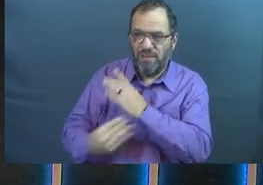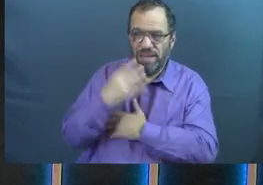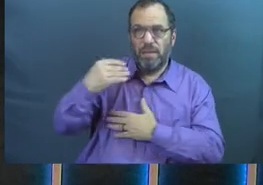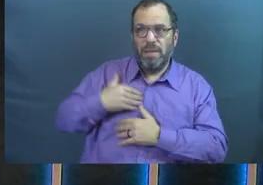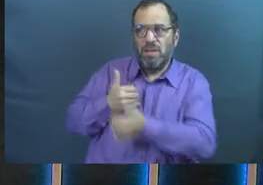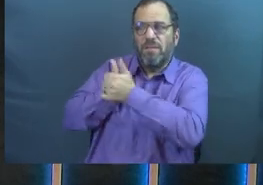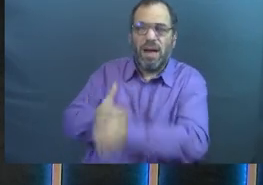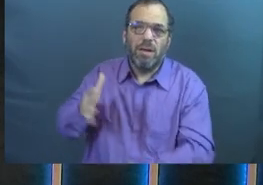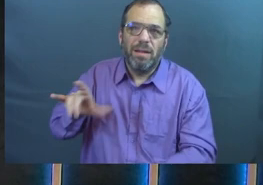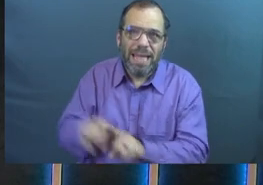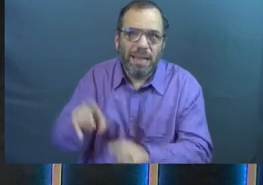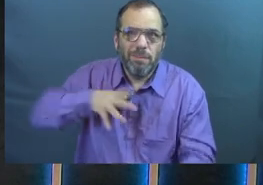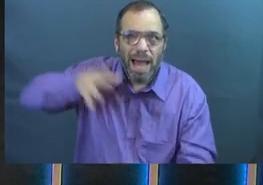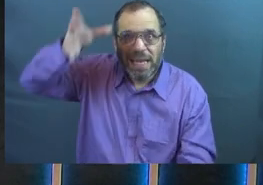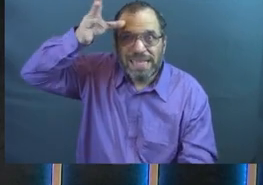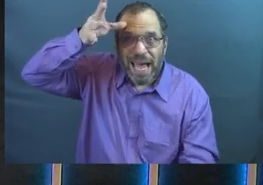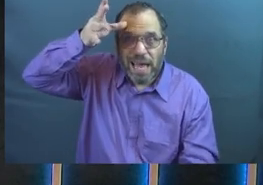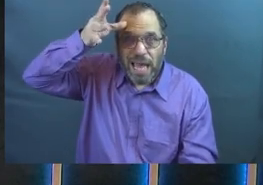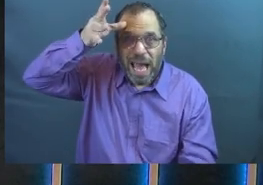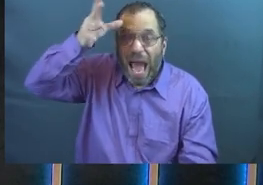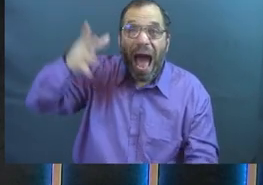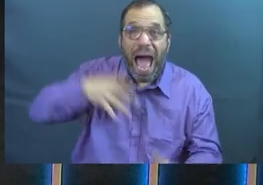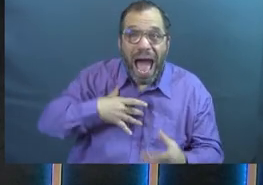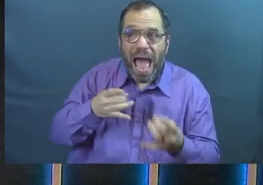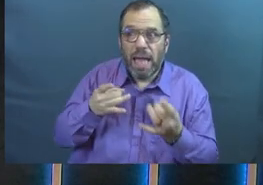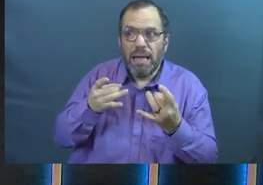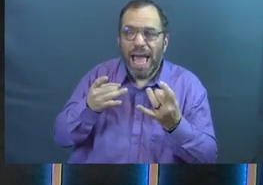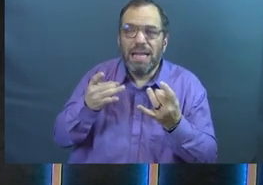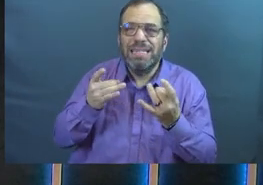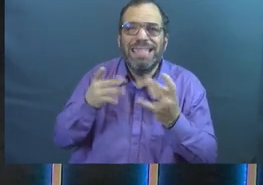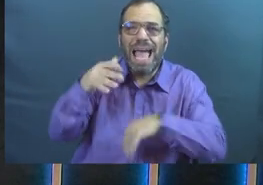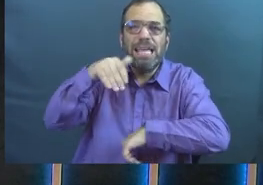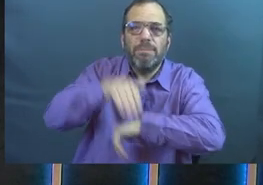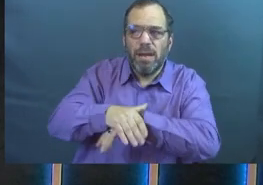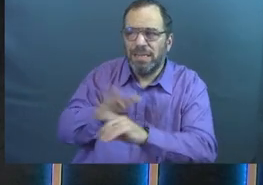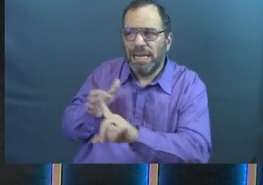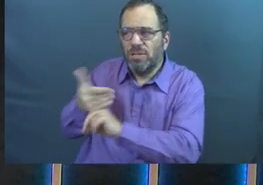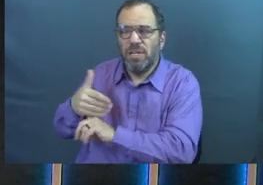their footsteps. I used to have nightmares that I cheated on her.